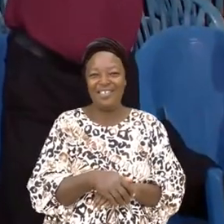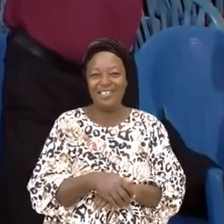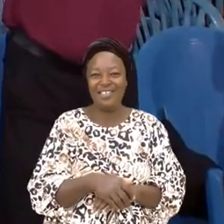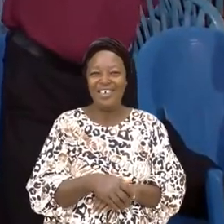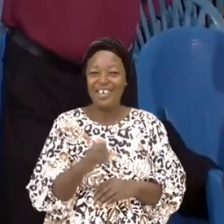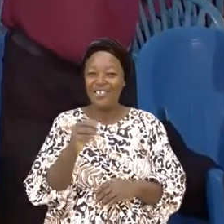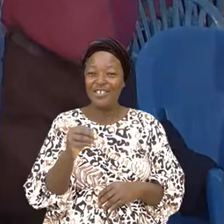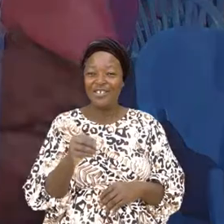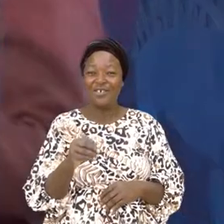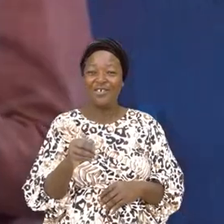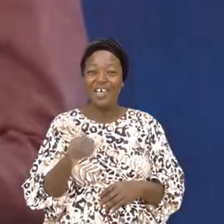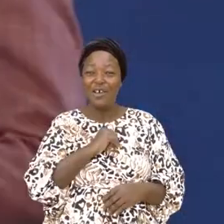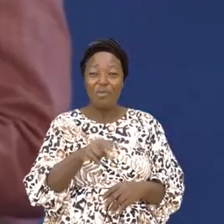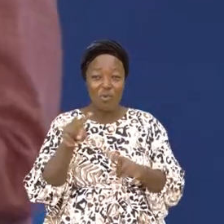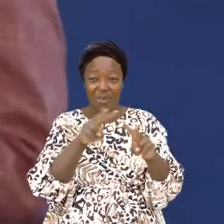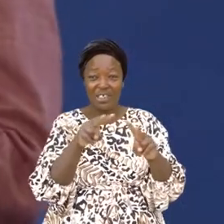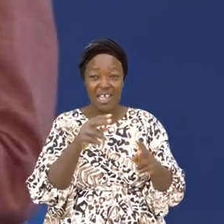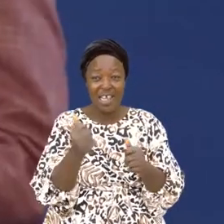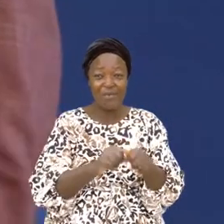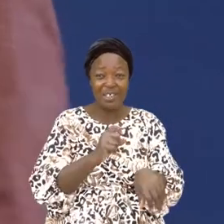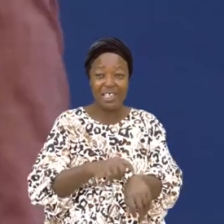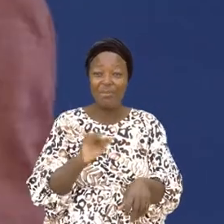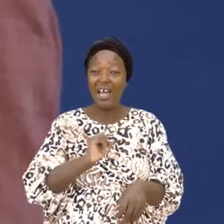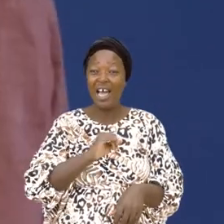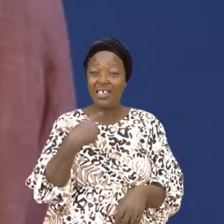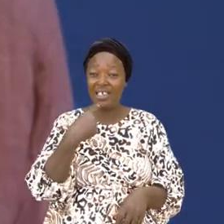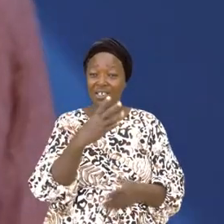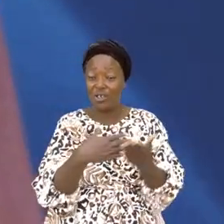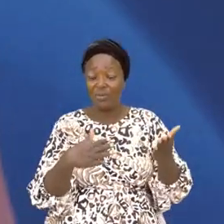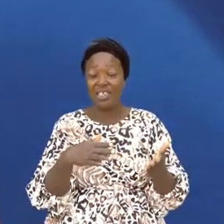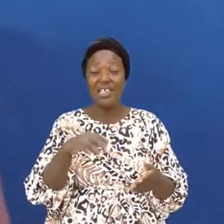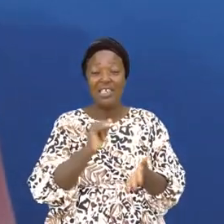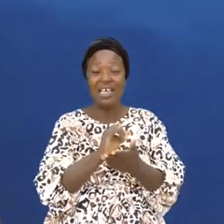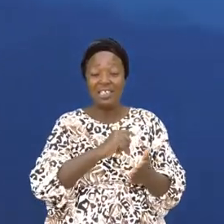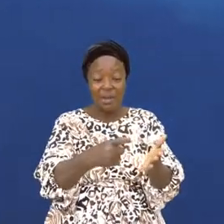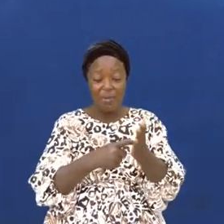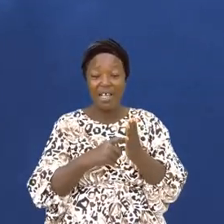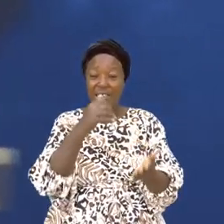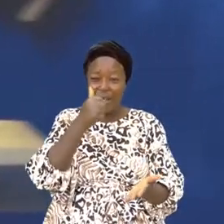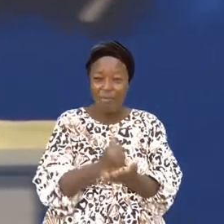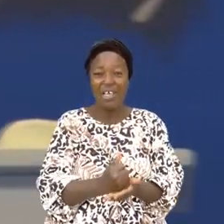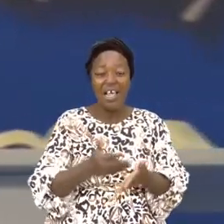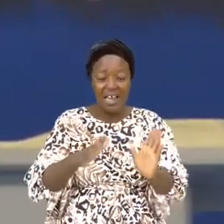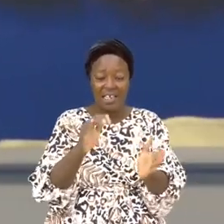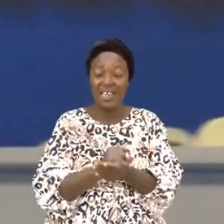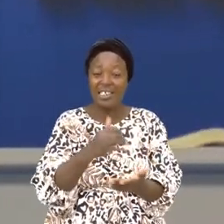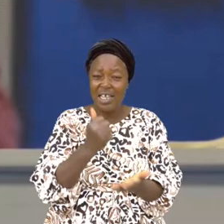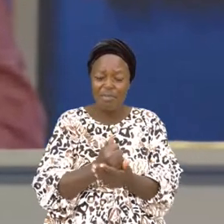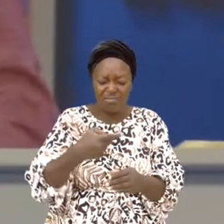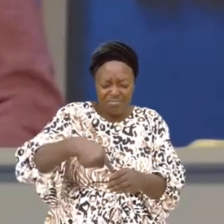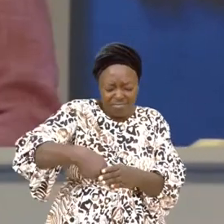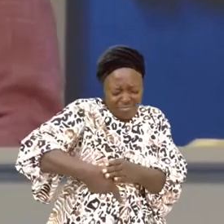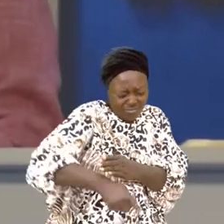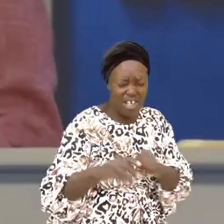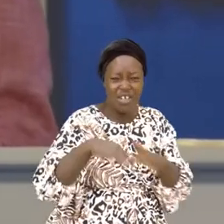watching every time I say something that demands amen. Let that amen sink deep in